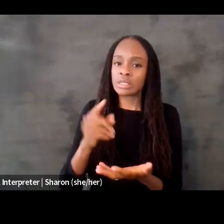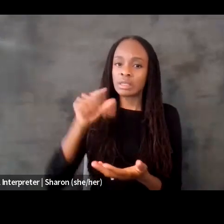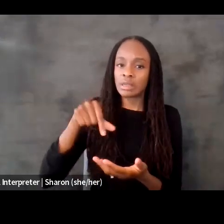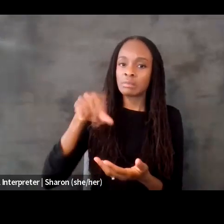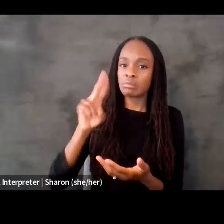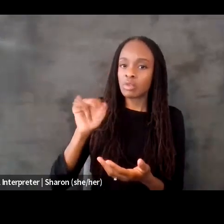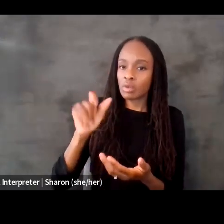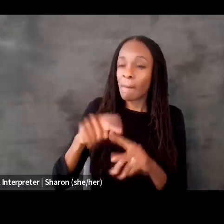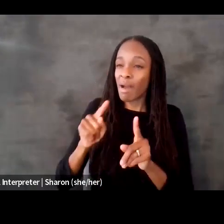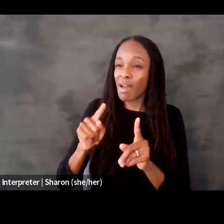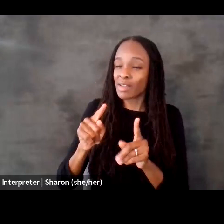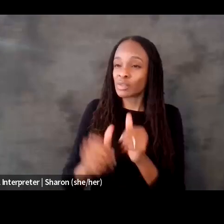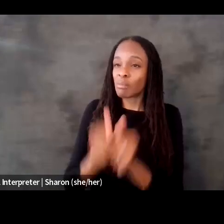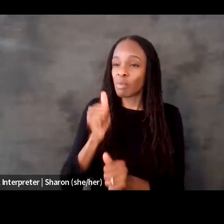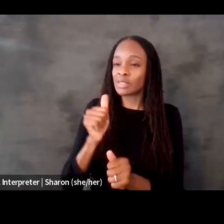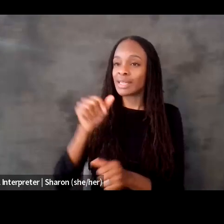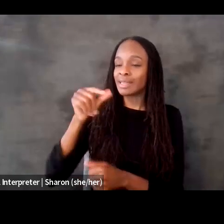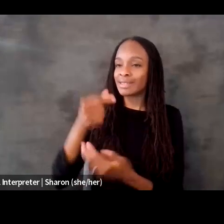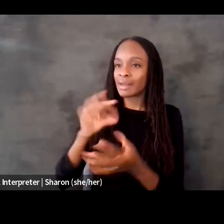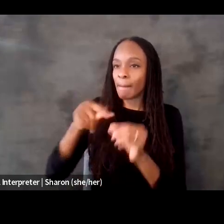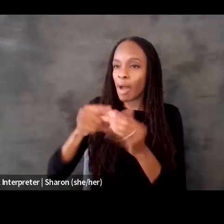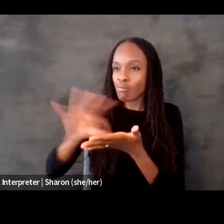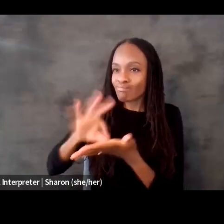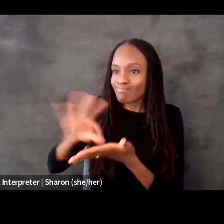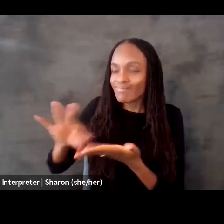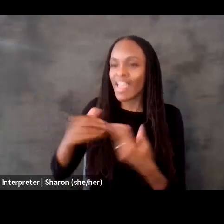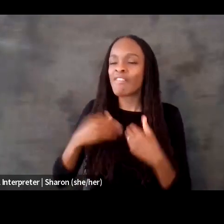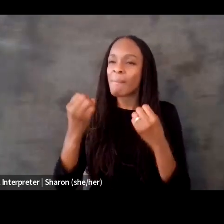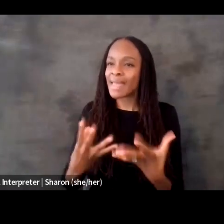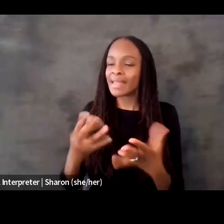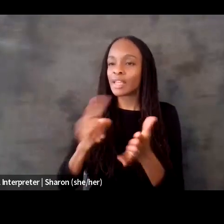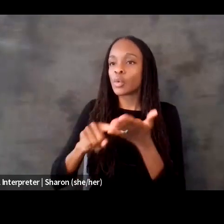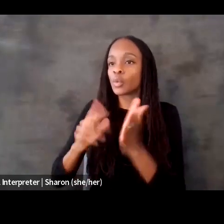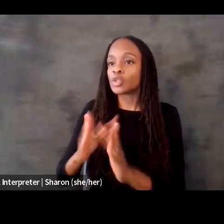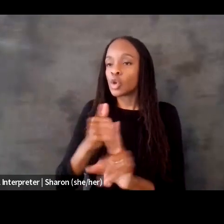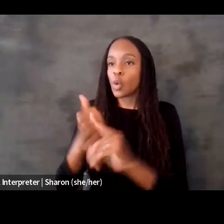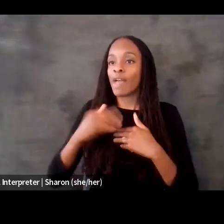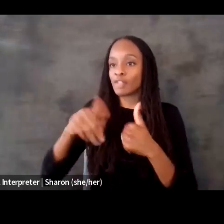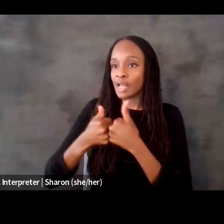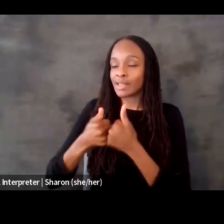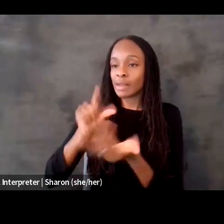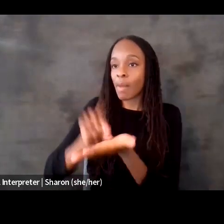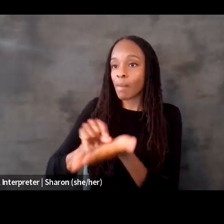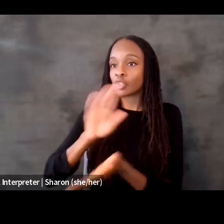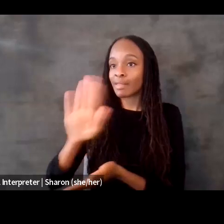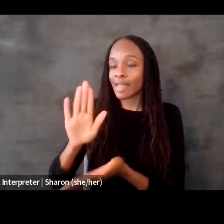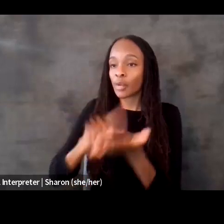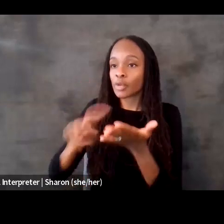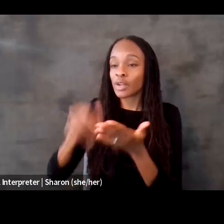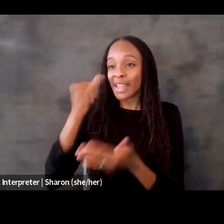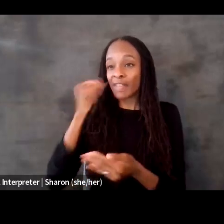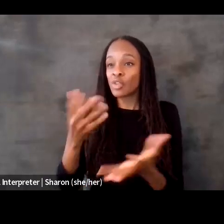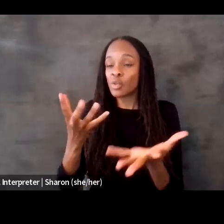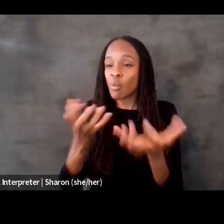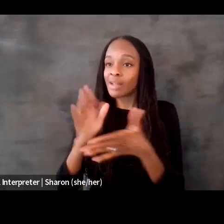quantitative focused. And so there are many qualitative researchers that really had a challenge publishing their research. And when you really want to tell people stories